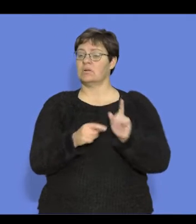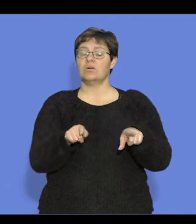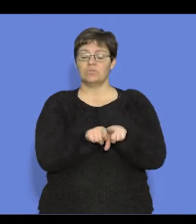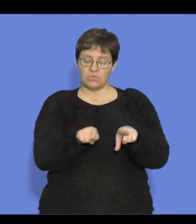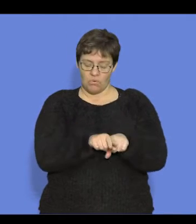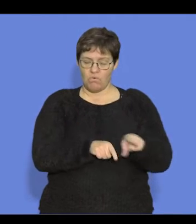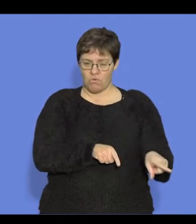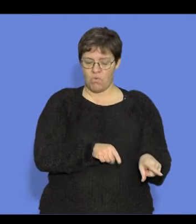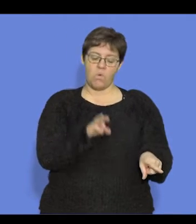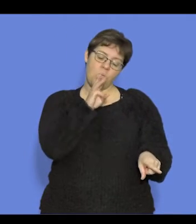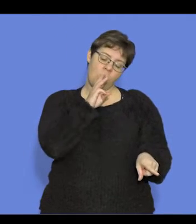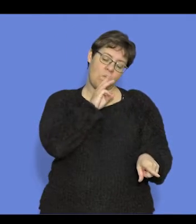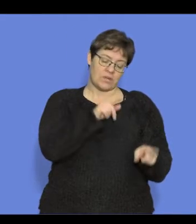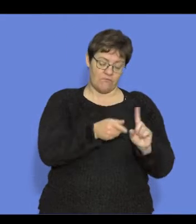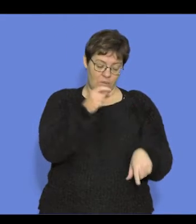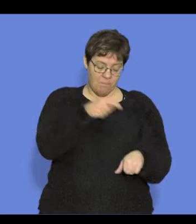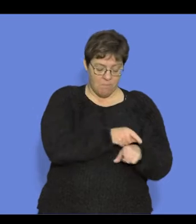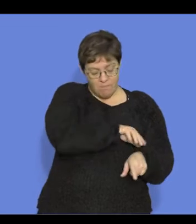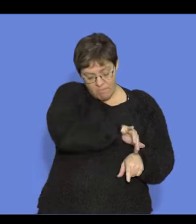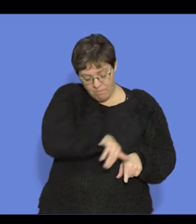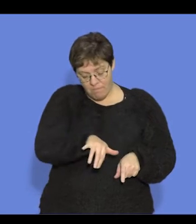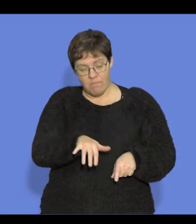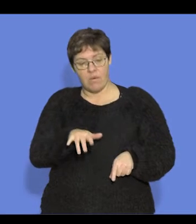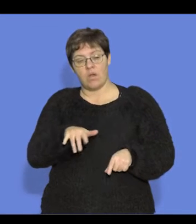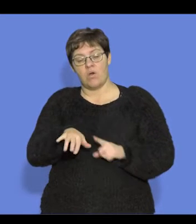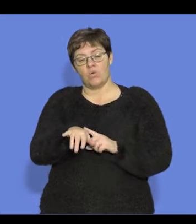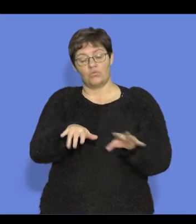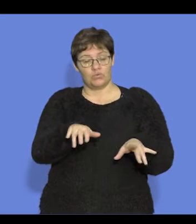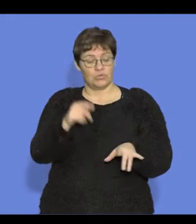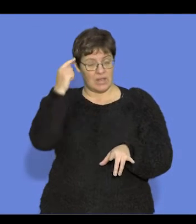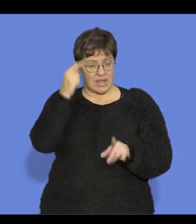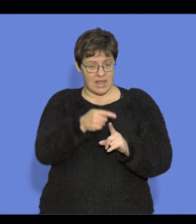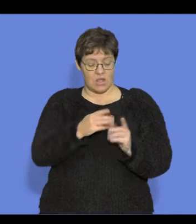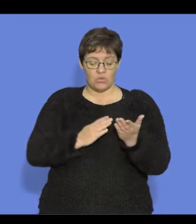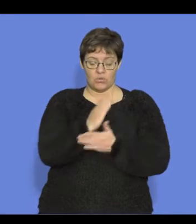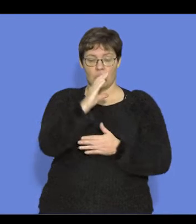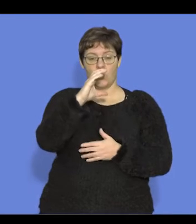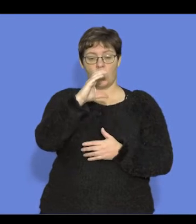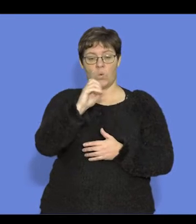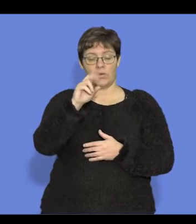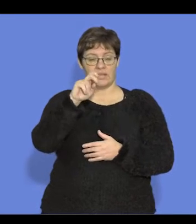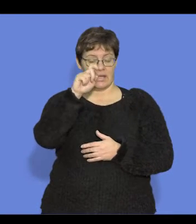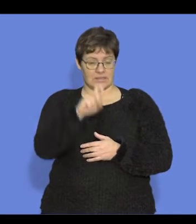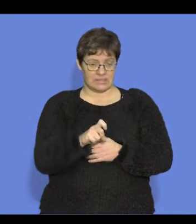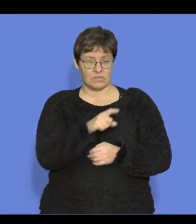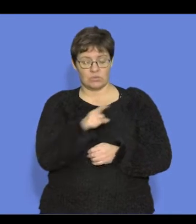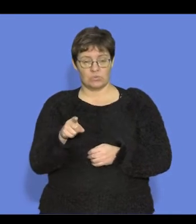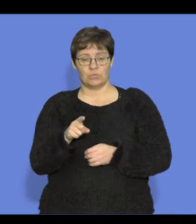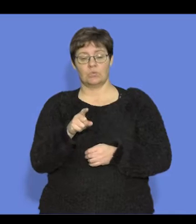shows water moving into the root hair, through the cortex, into the